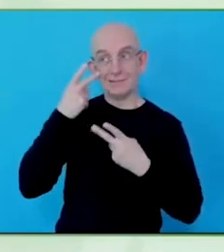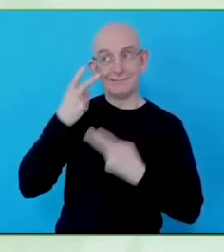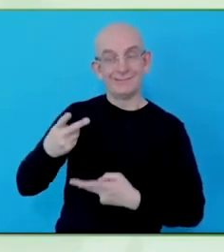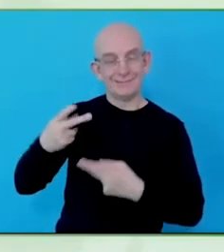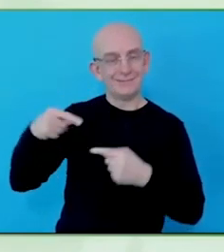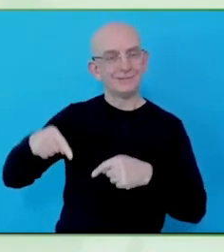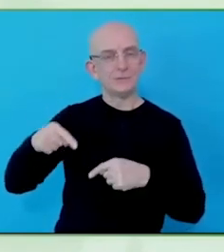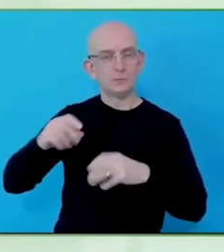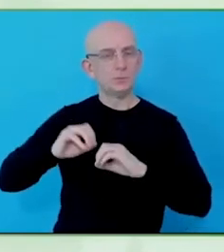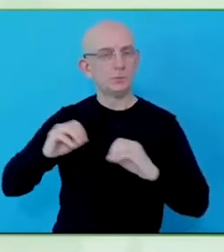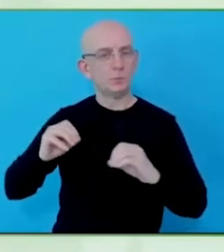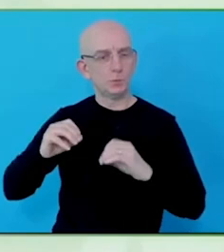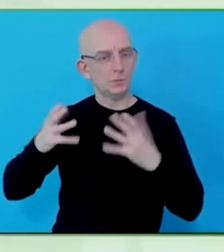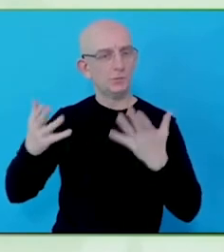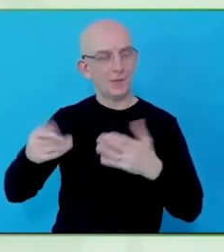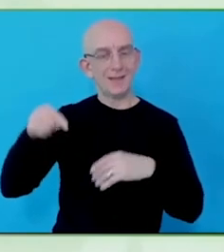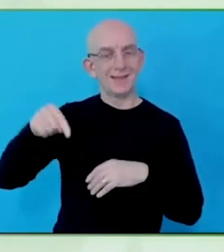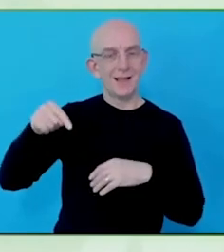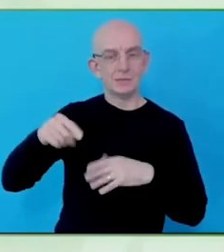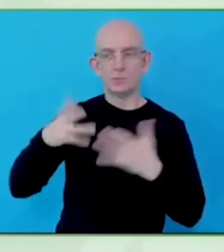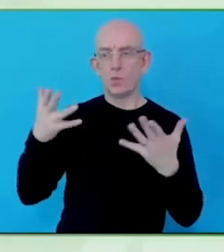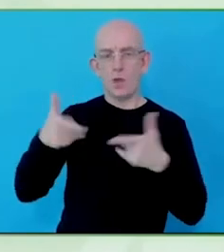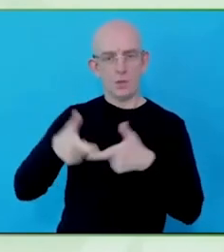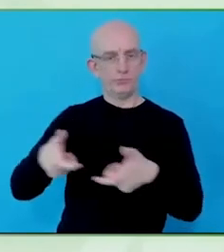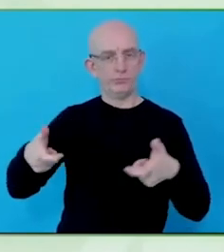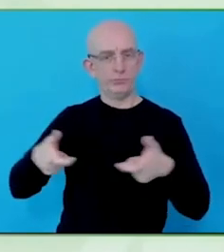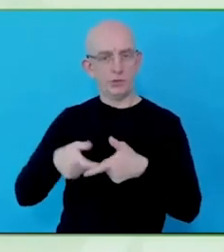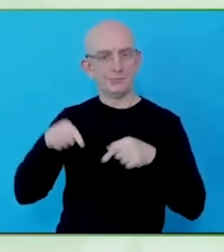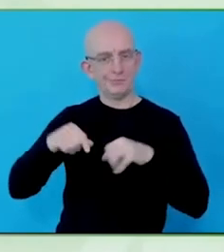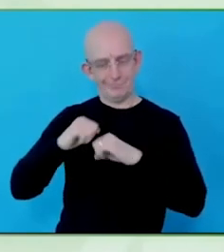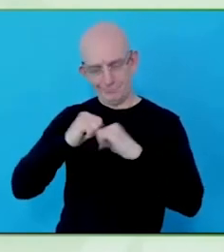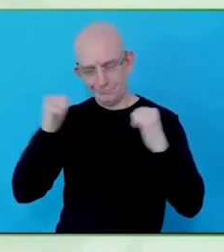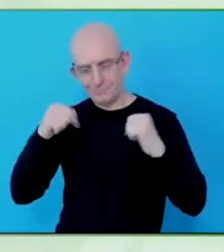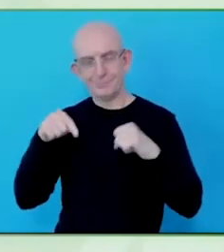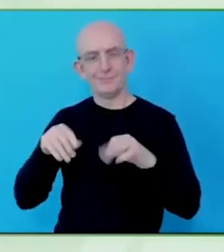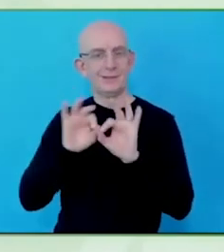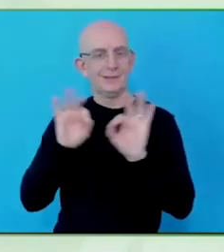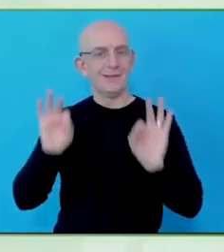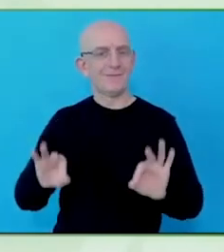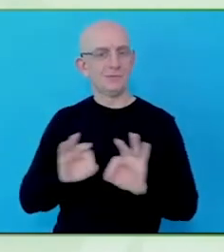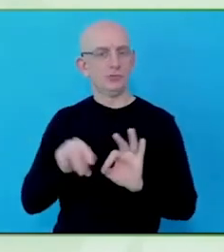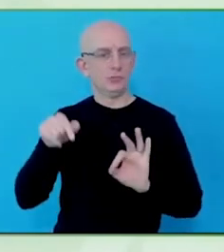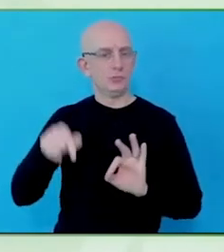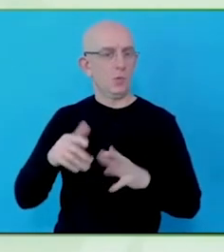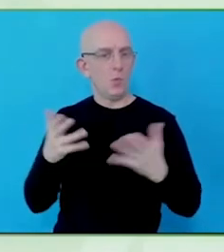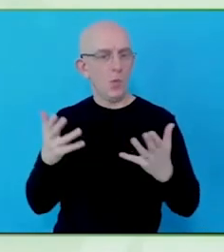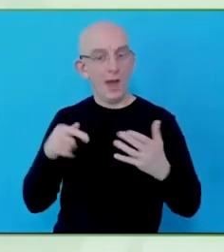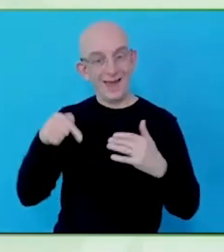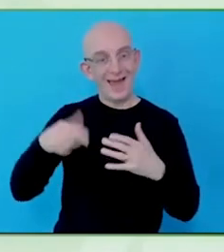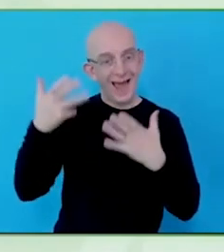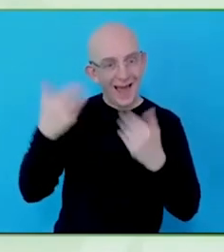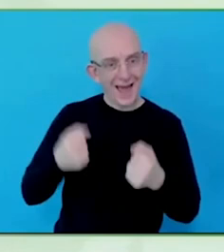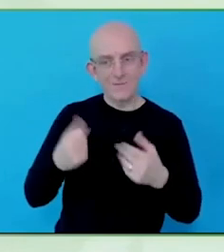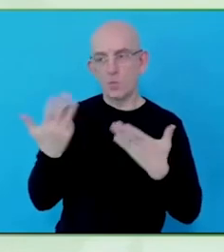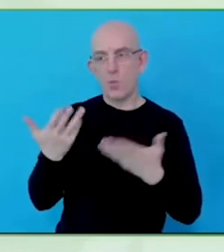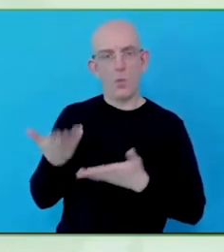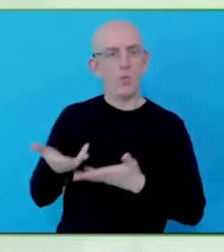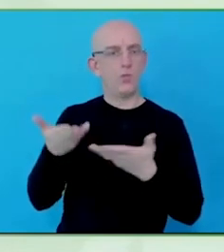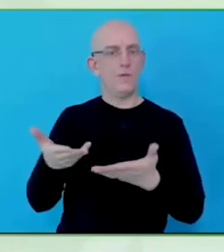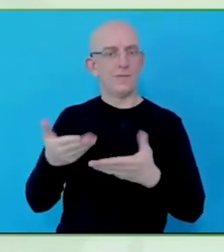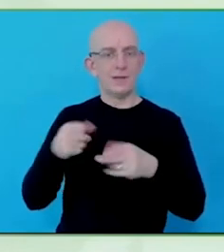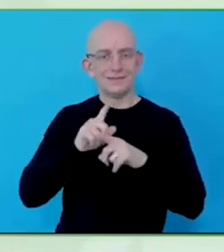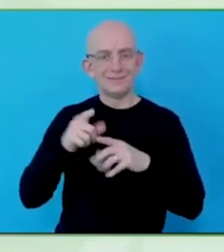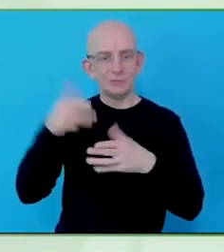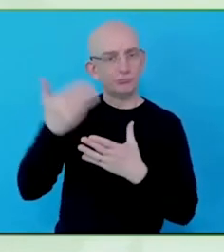said, need to be accessible, and they each have different needs and approaches. We recently gave our designers course, which is